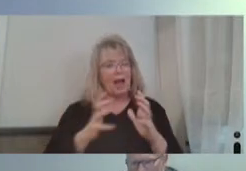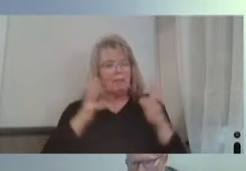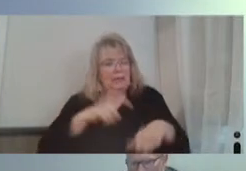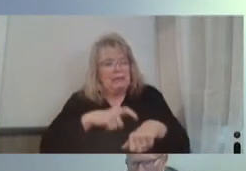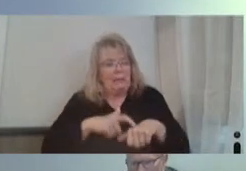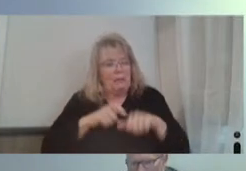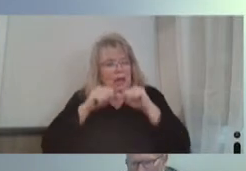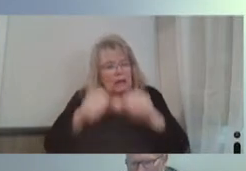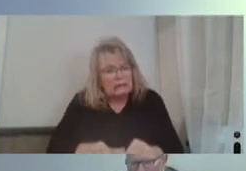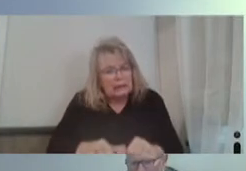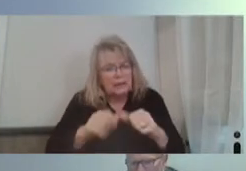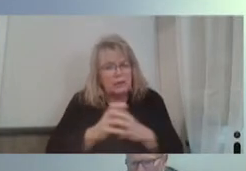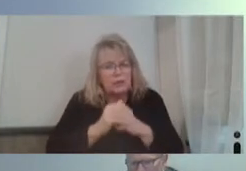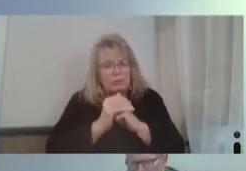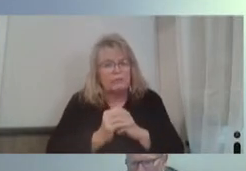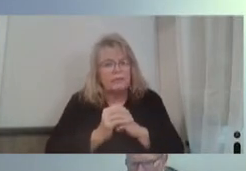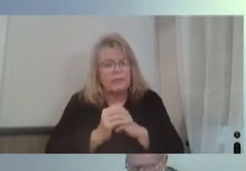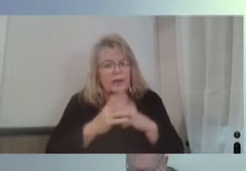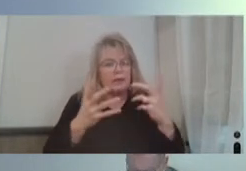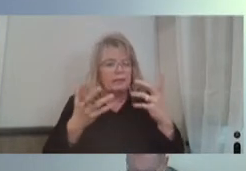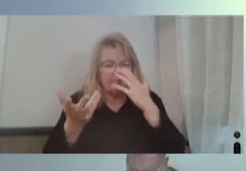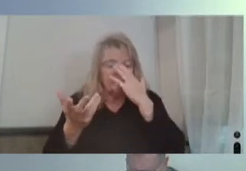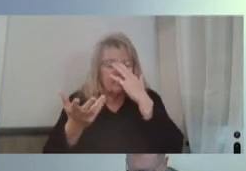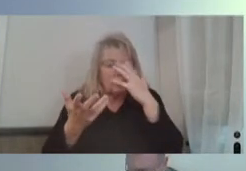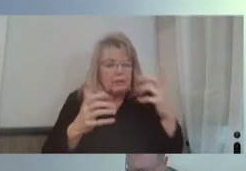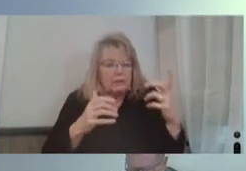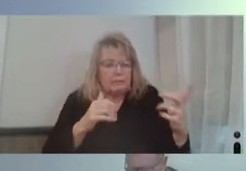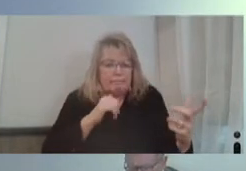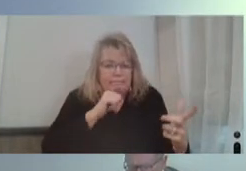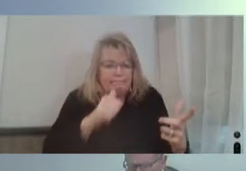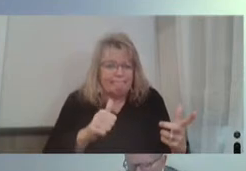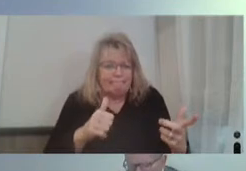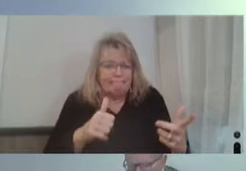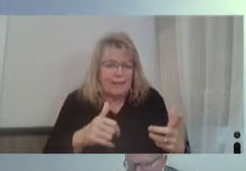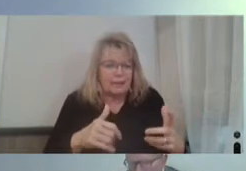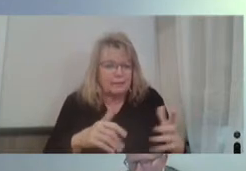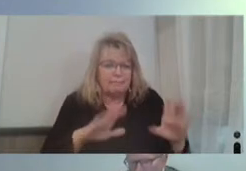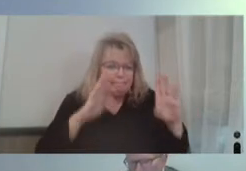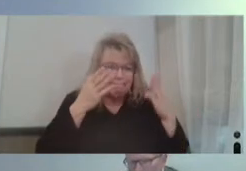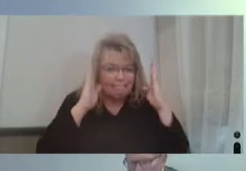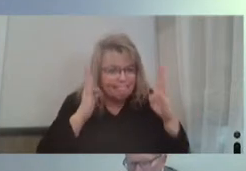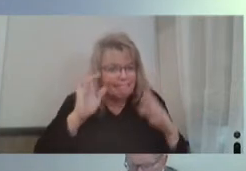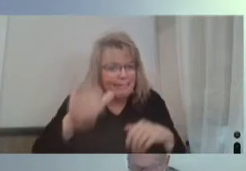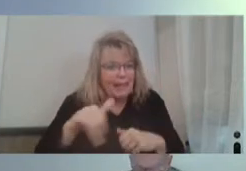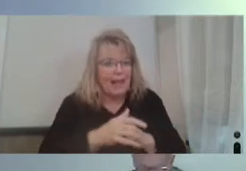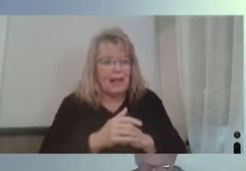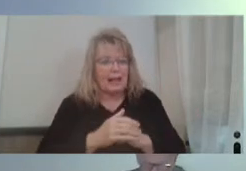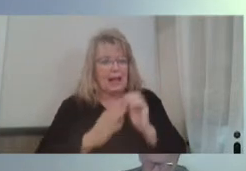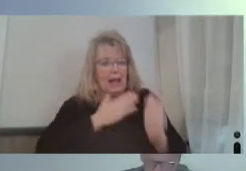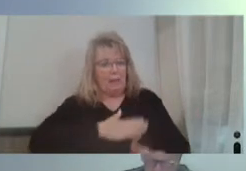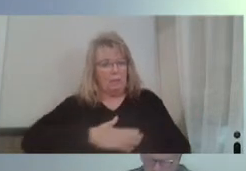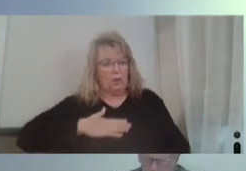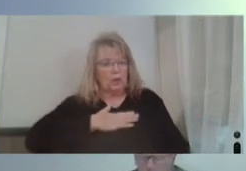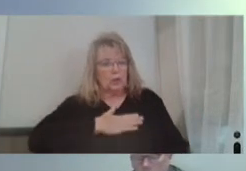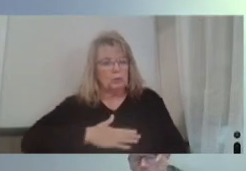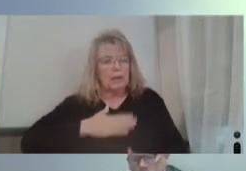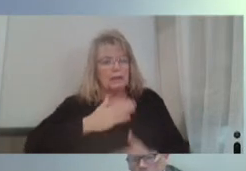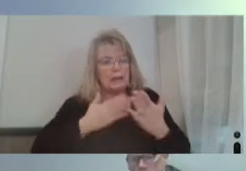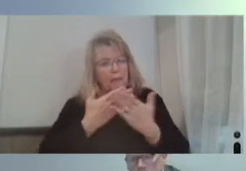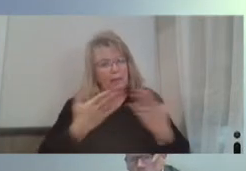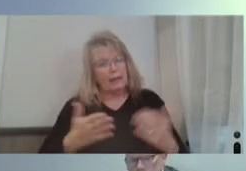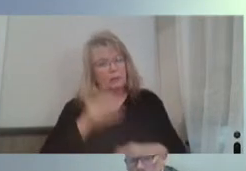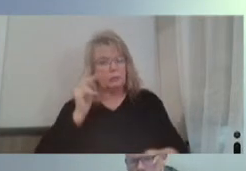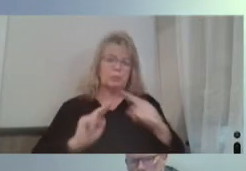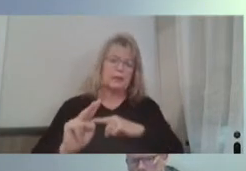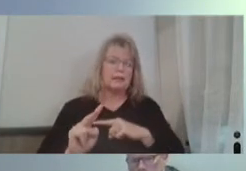dump rocket fuel on development and growth. So I appreciate the fact that some of the things we predicted are coming to